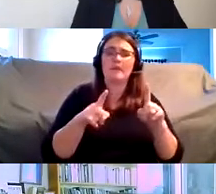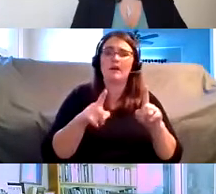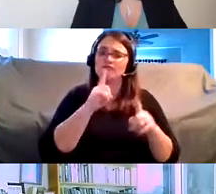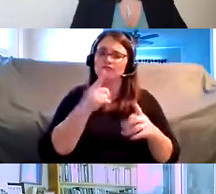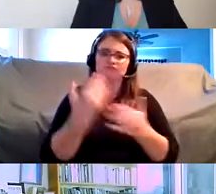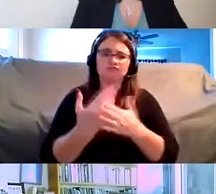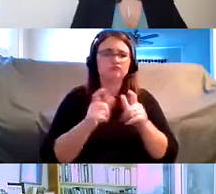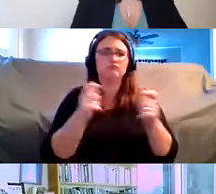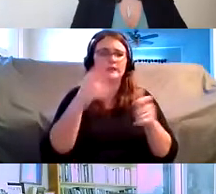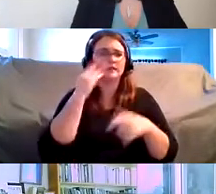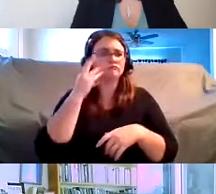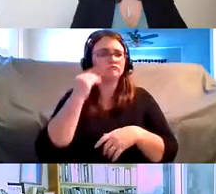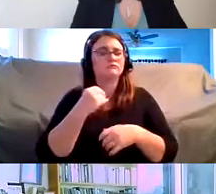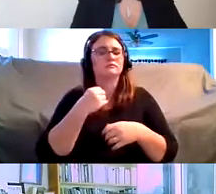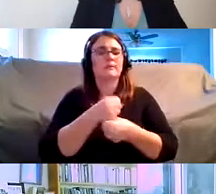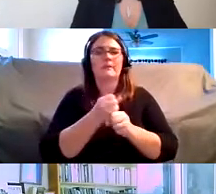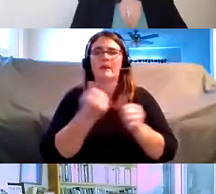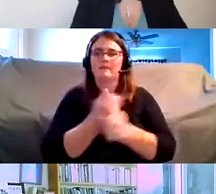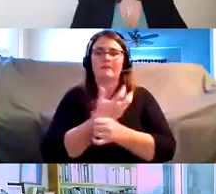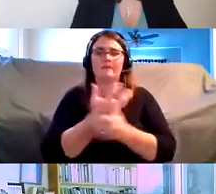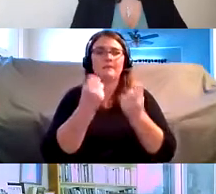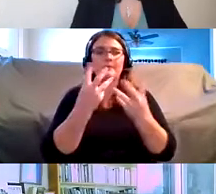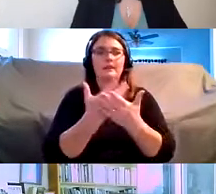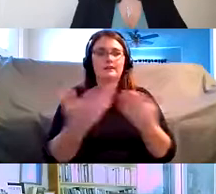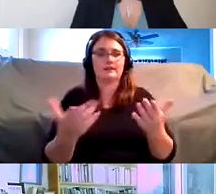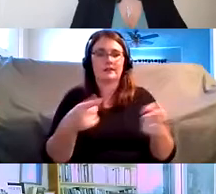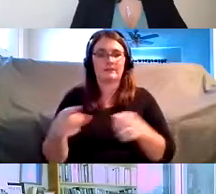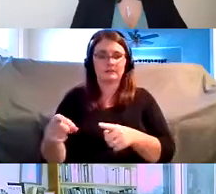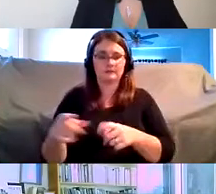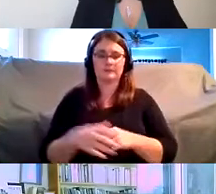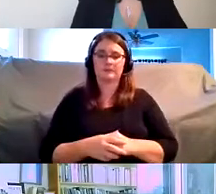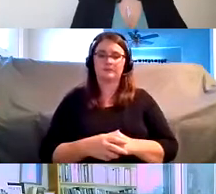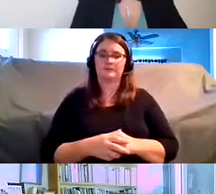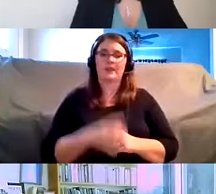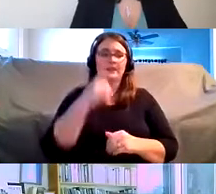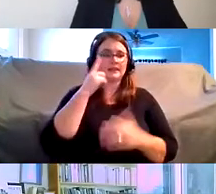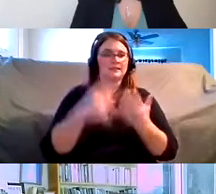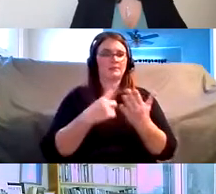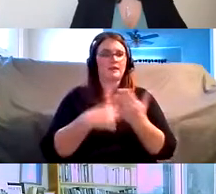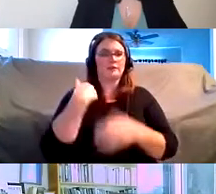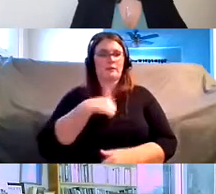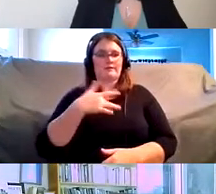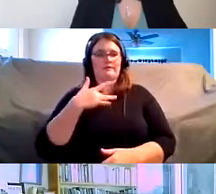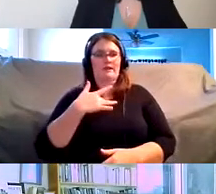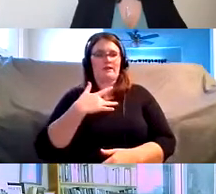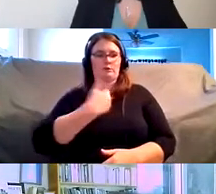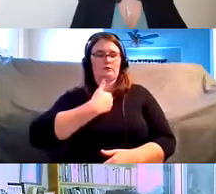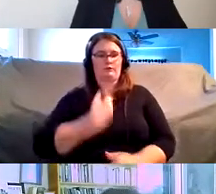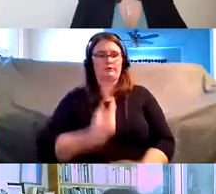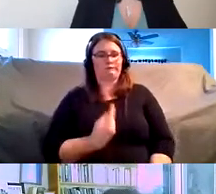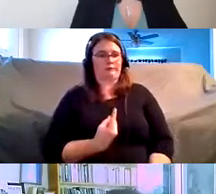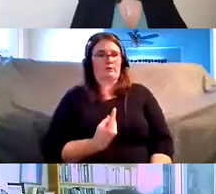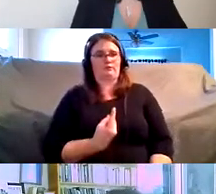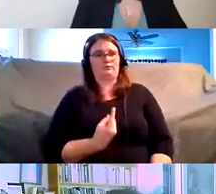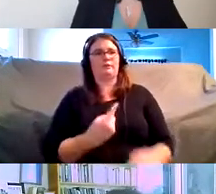I think that sometimes we think that we are small, but we are not. So our experiences are so important,